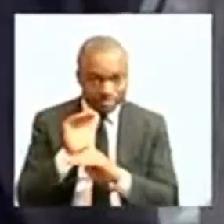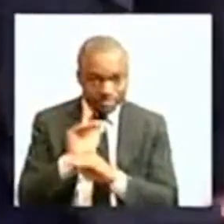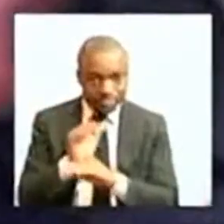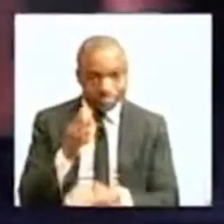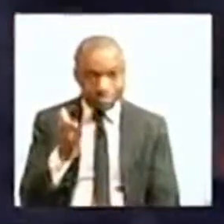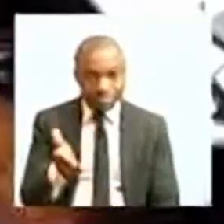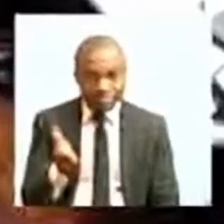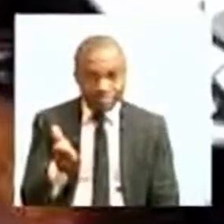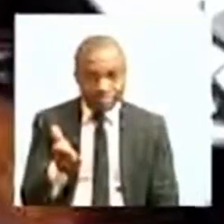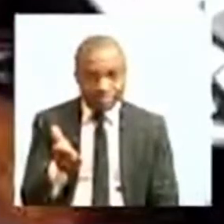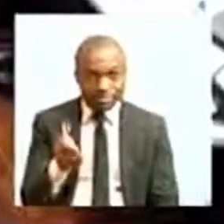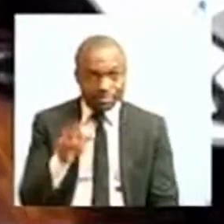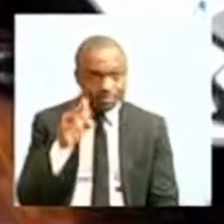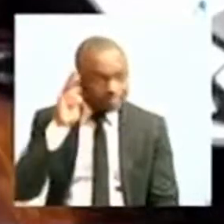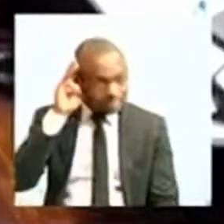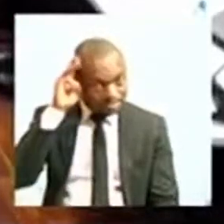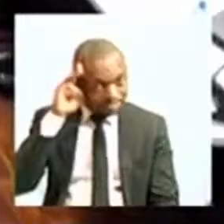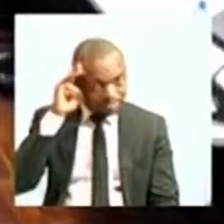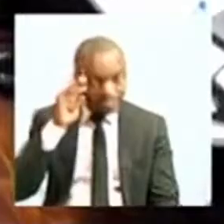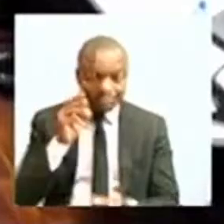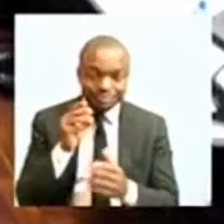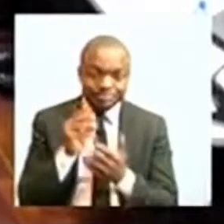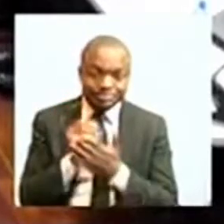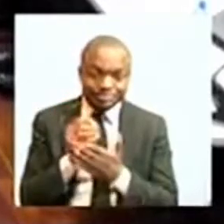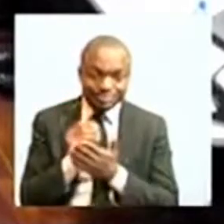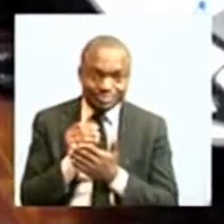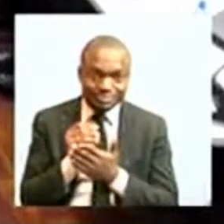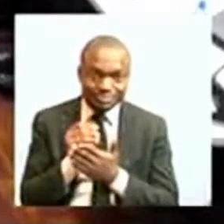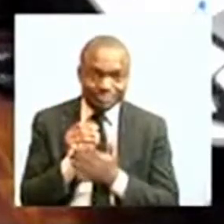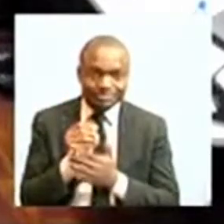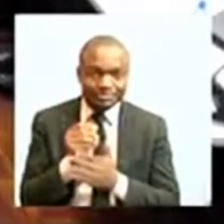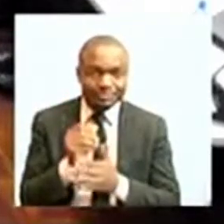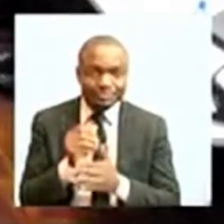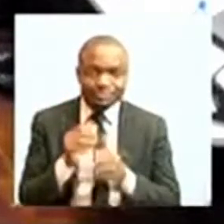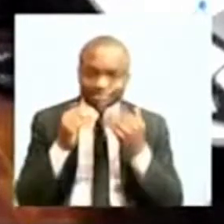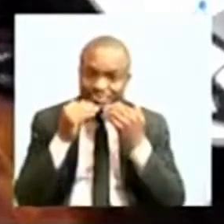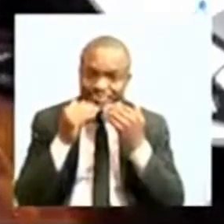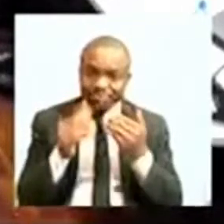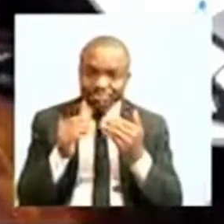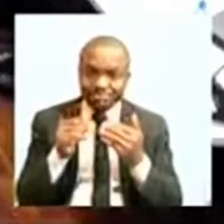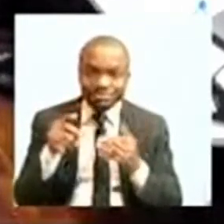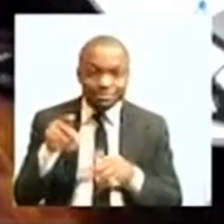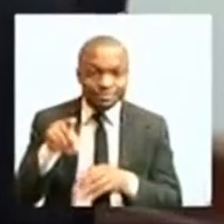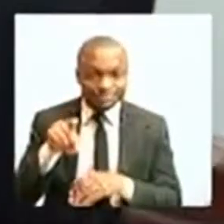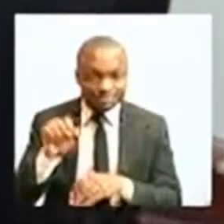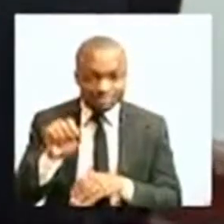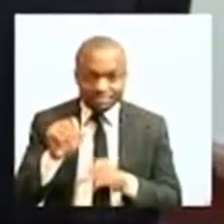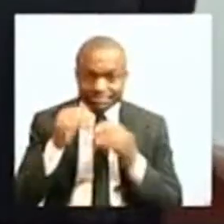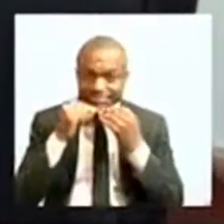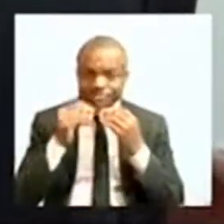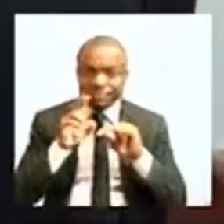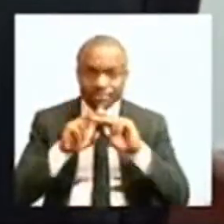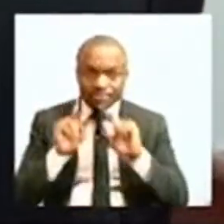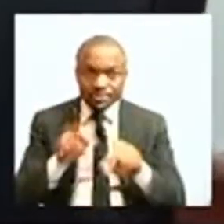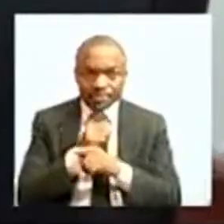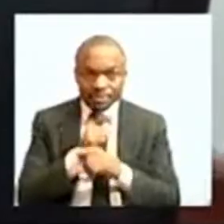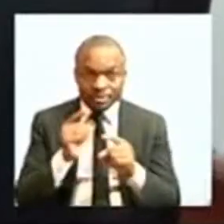within 3 minutes or 5? Thank you, Chair. Thank you, PS. I think, first of all, to just